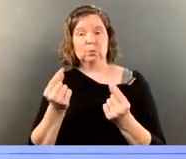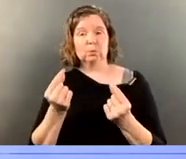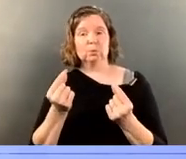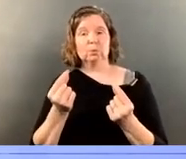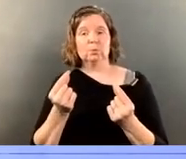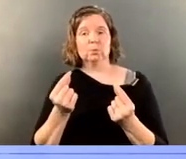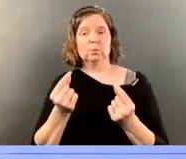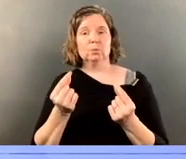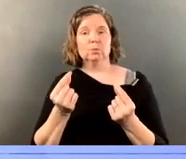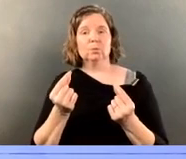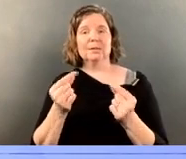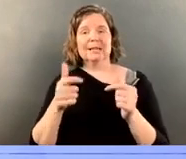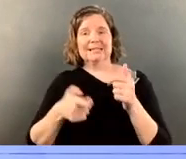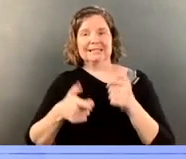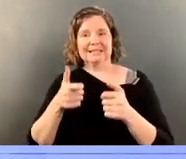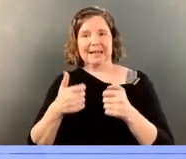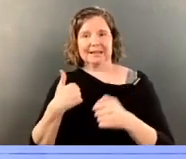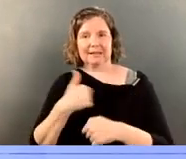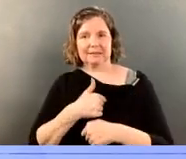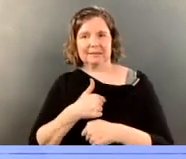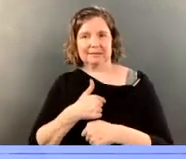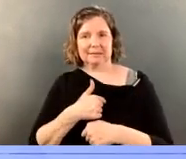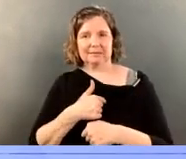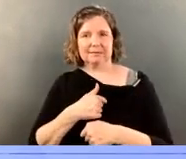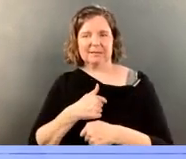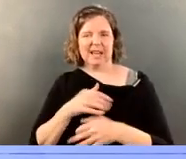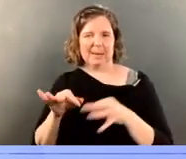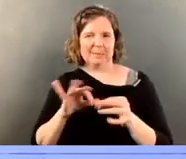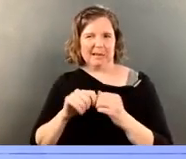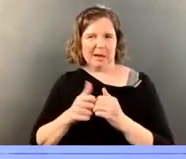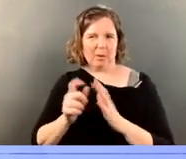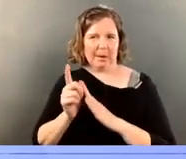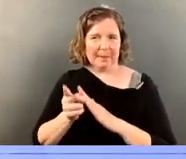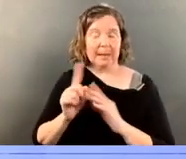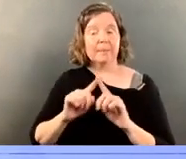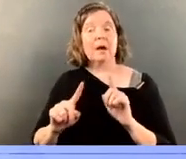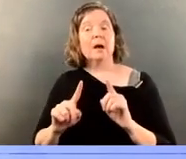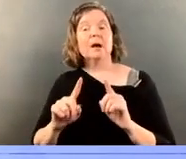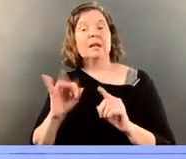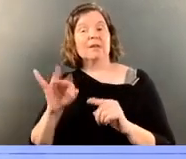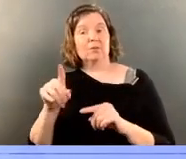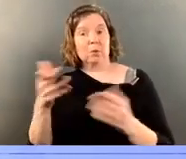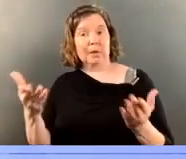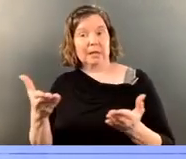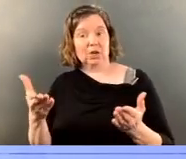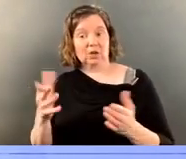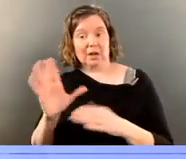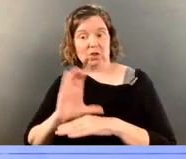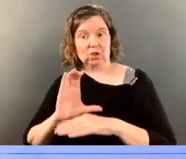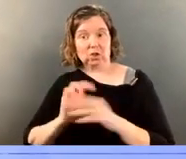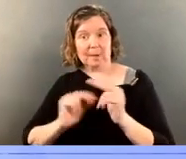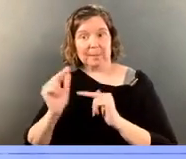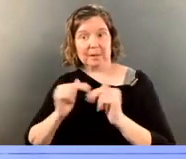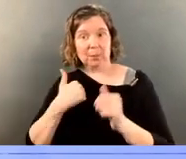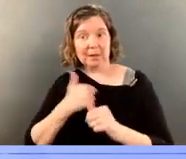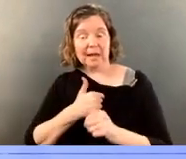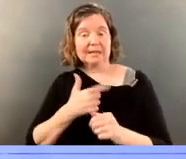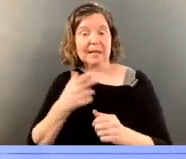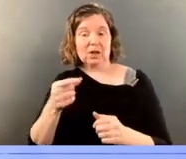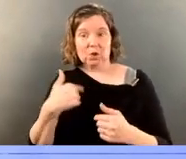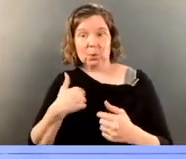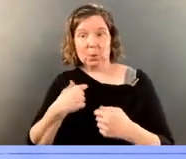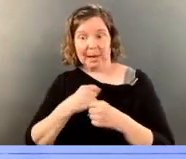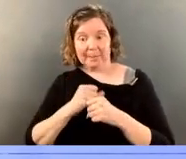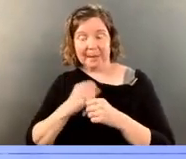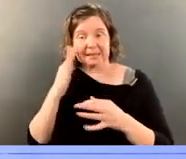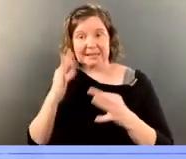is to text us. And I'm going to explain how in just a second. But if you were here in the church building with us and you had made